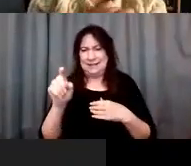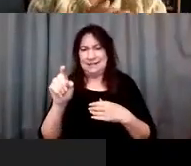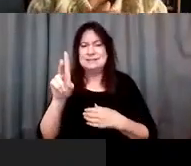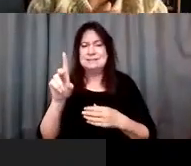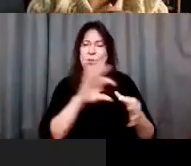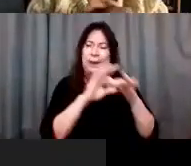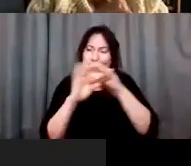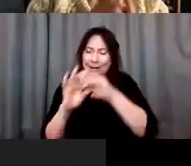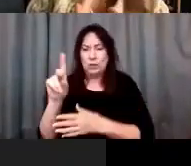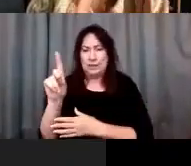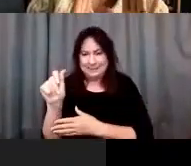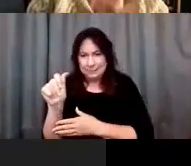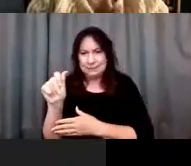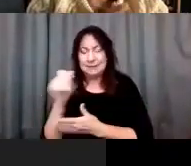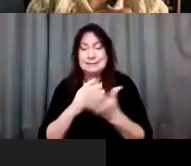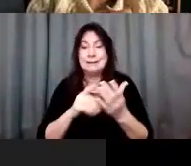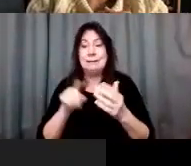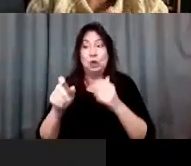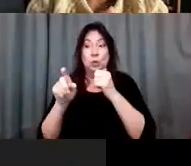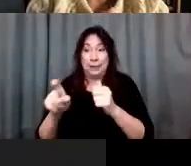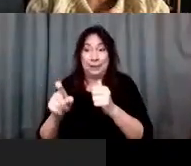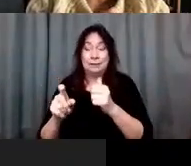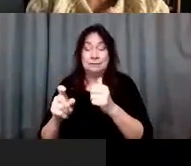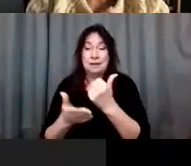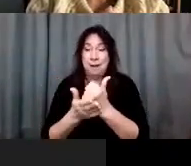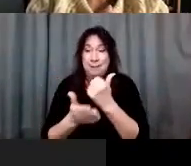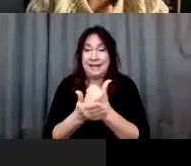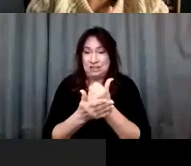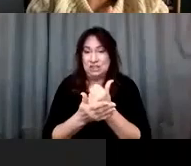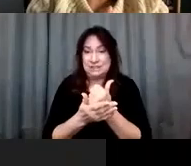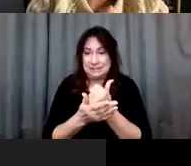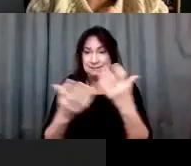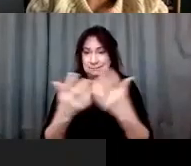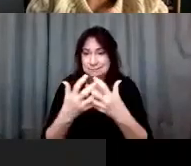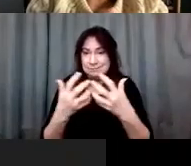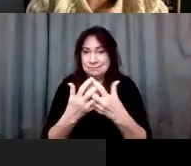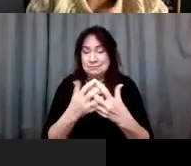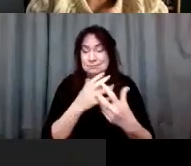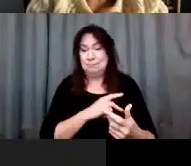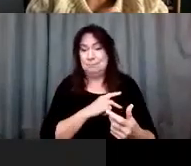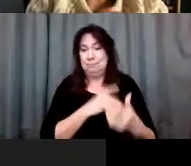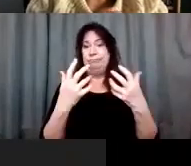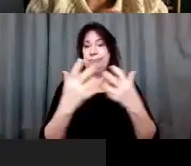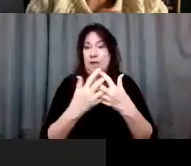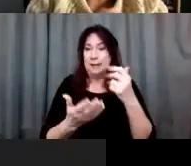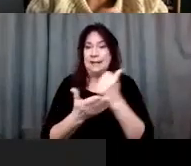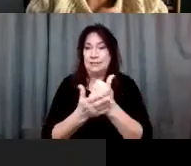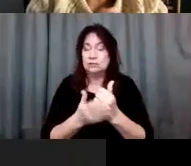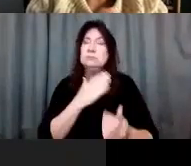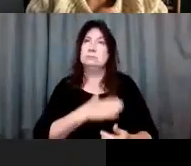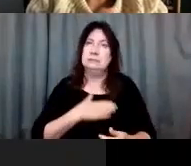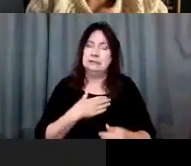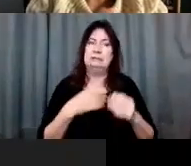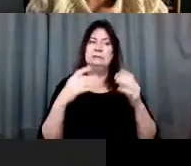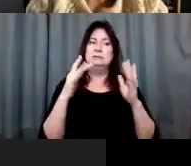disability and something that we can support with, please don't hesitate to contact